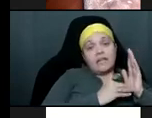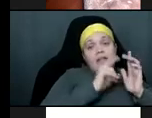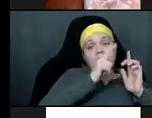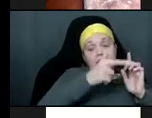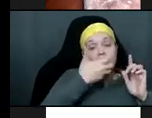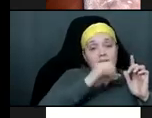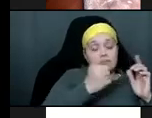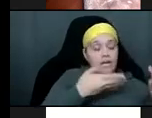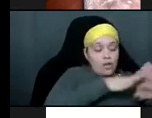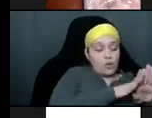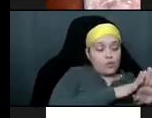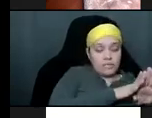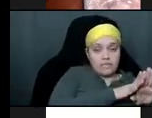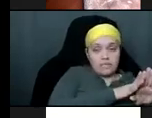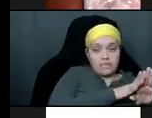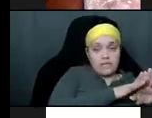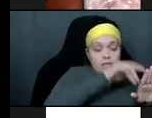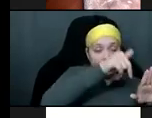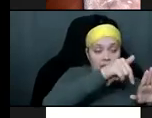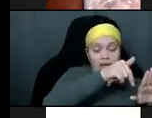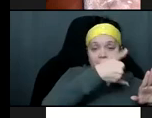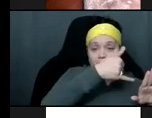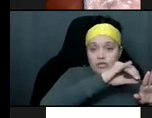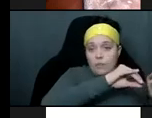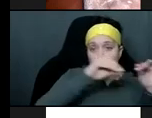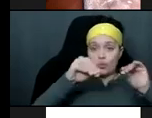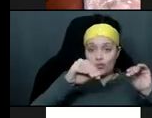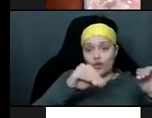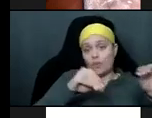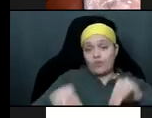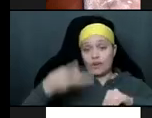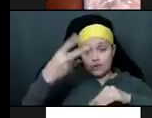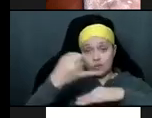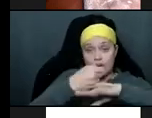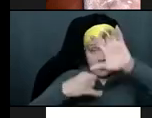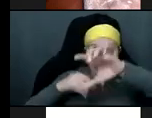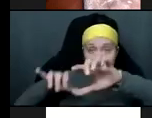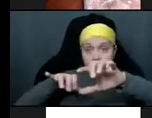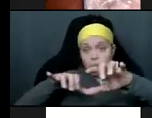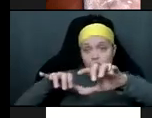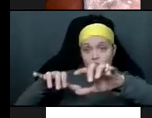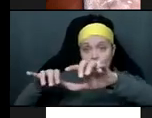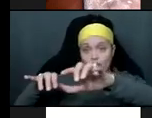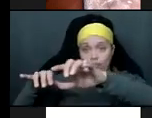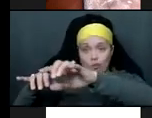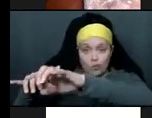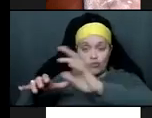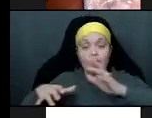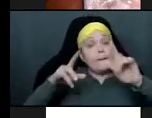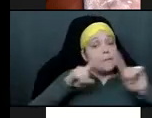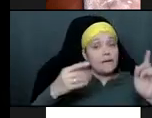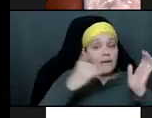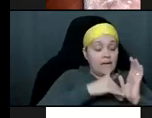hotspot seals up. But continental drift continues on, and now 2 islands move over. But